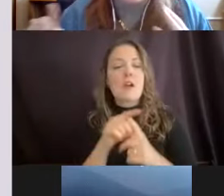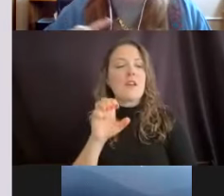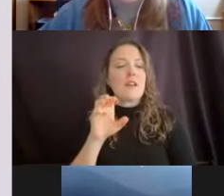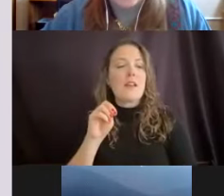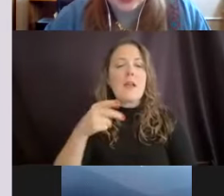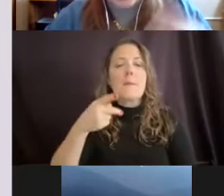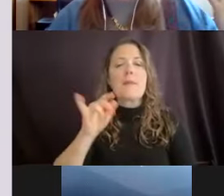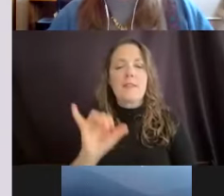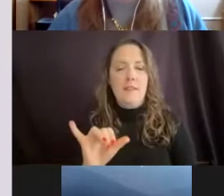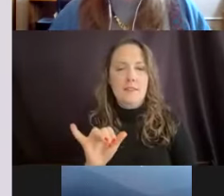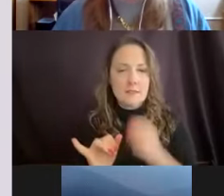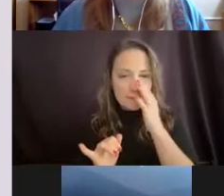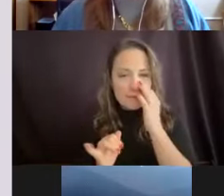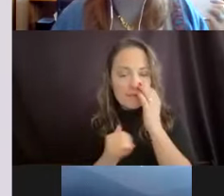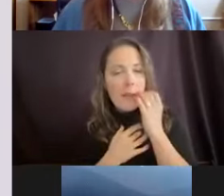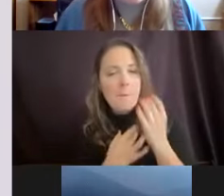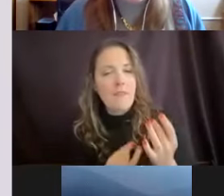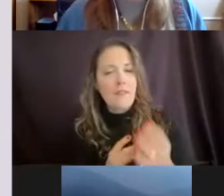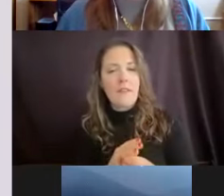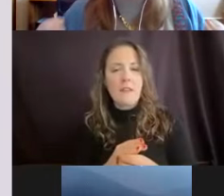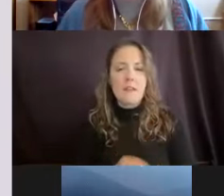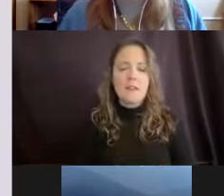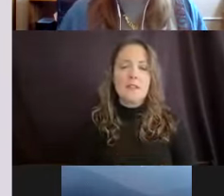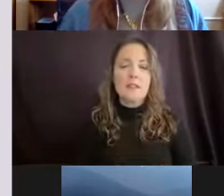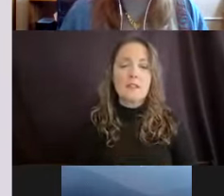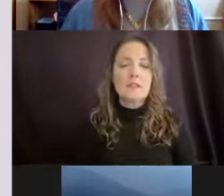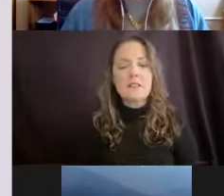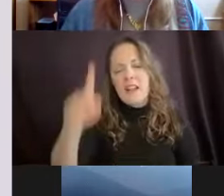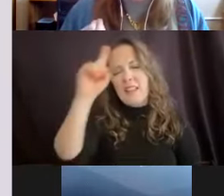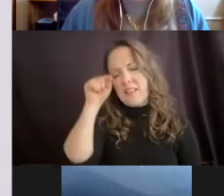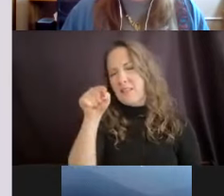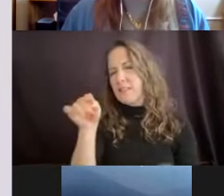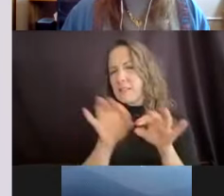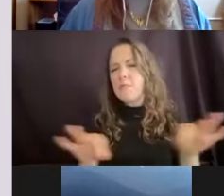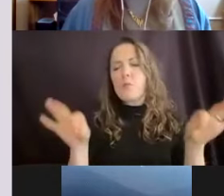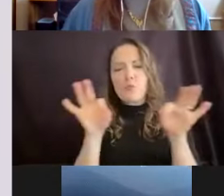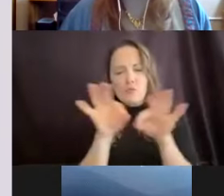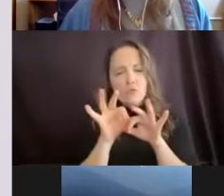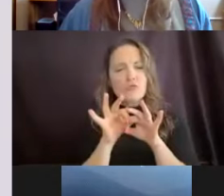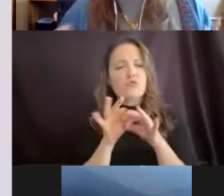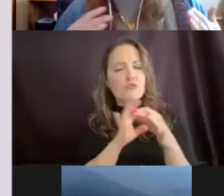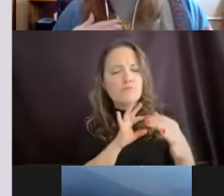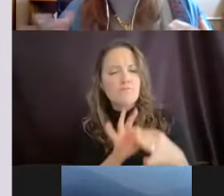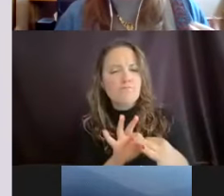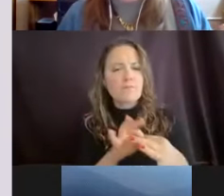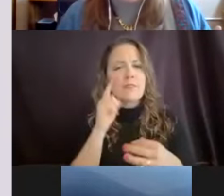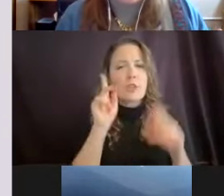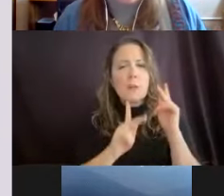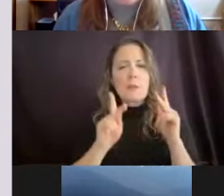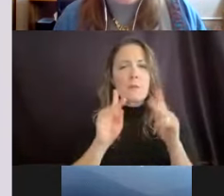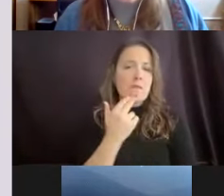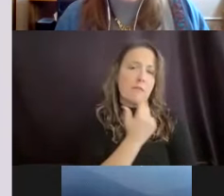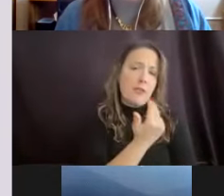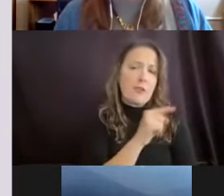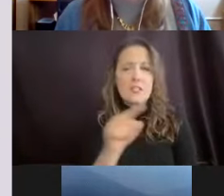consent, communication, but also I think empathy building is huge for people who are in that 13 to